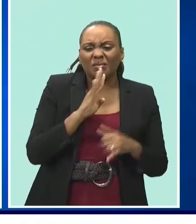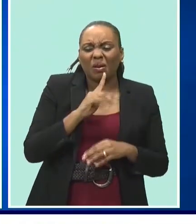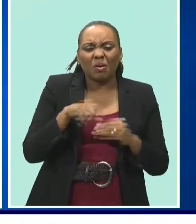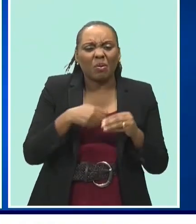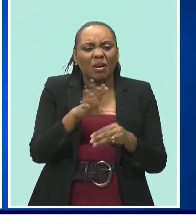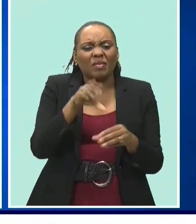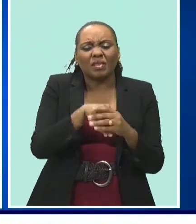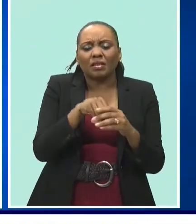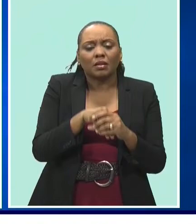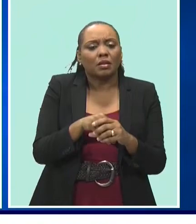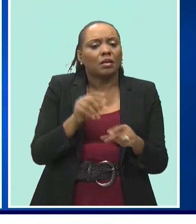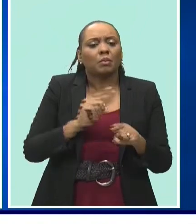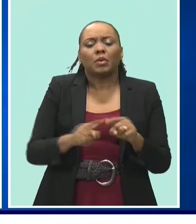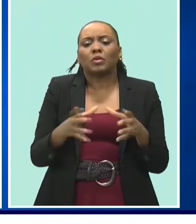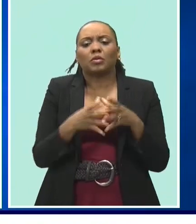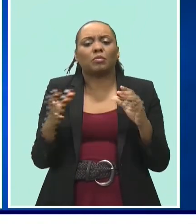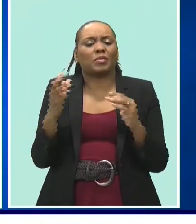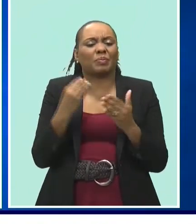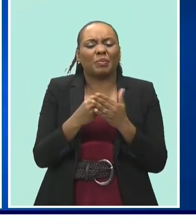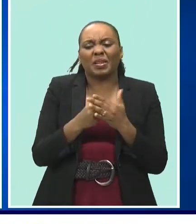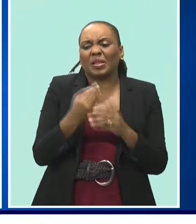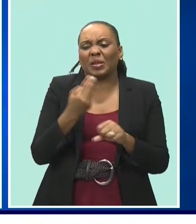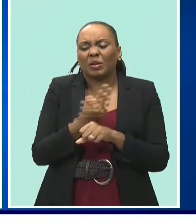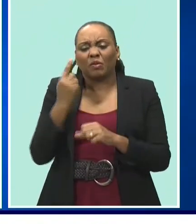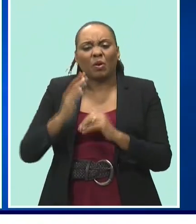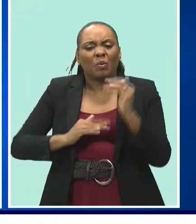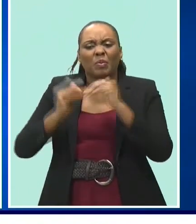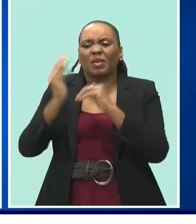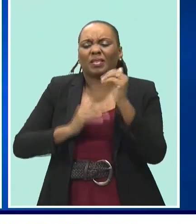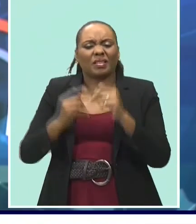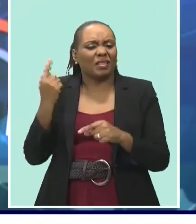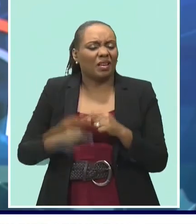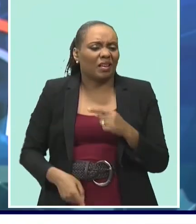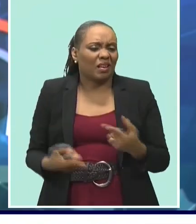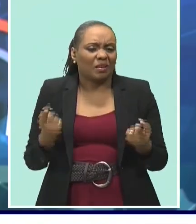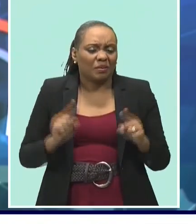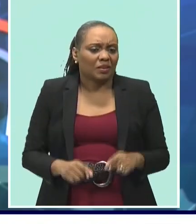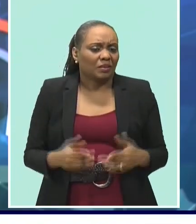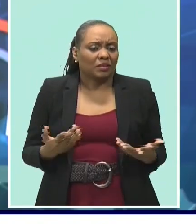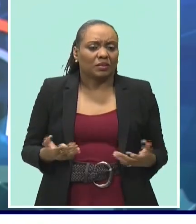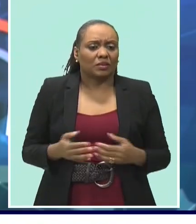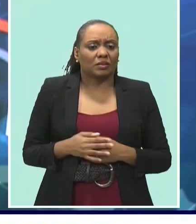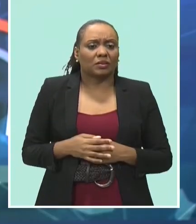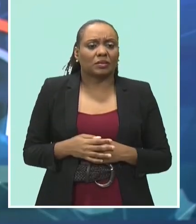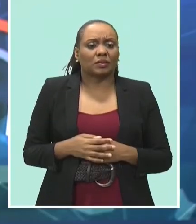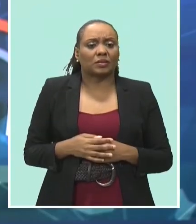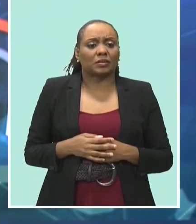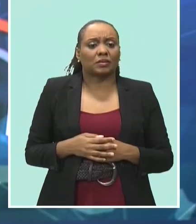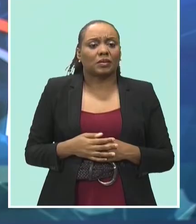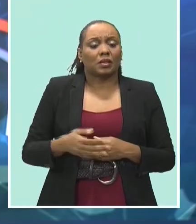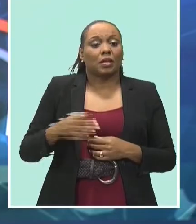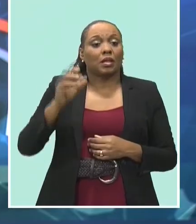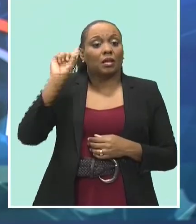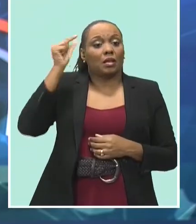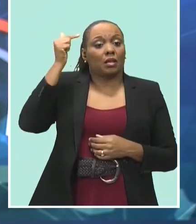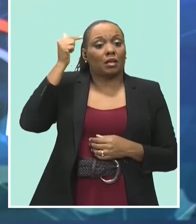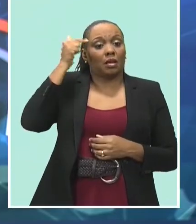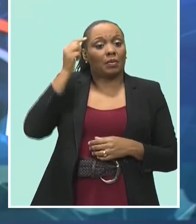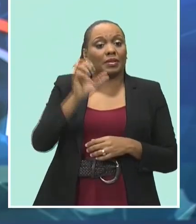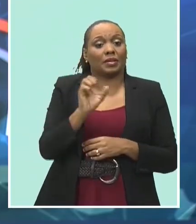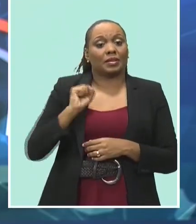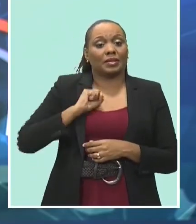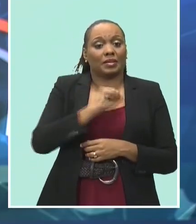you're investing too much in buildings. You don't put all your eggs in one basket. Meanwhile, Government Senator Rudy Grant is